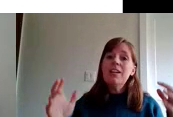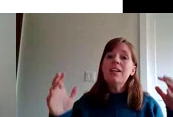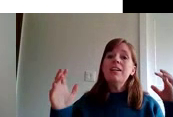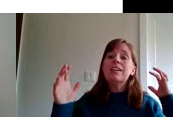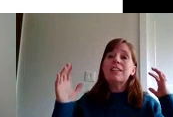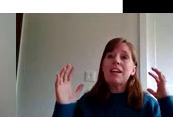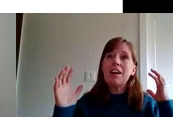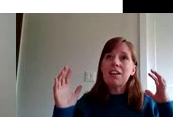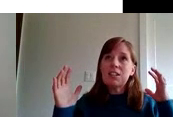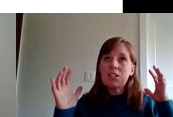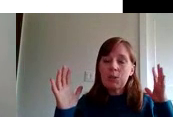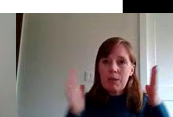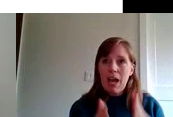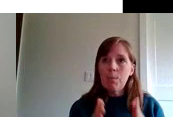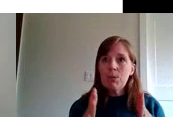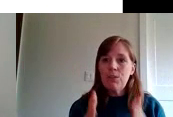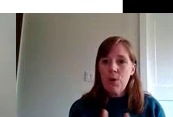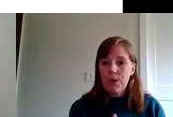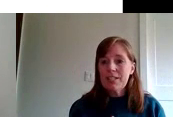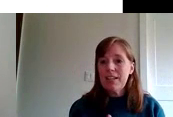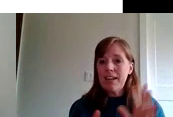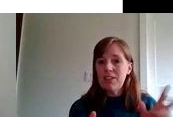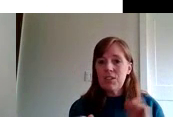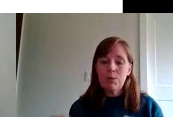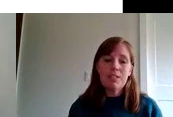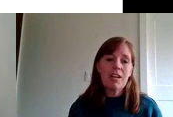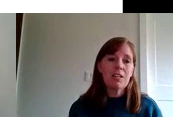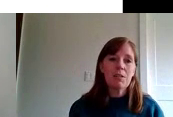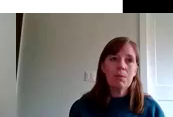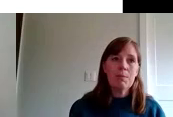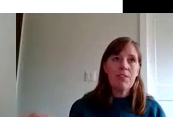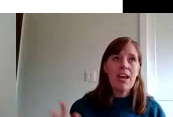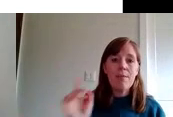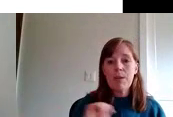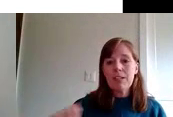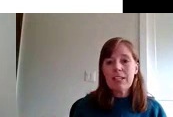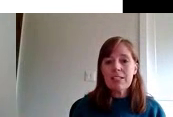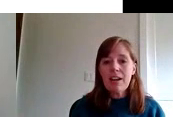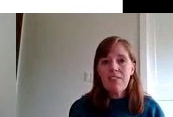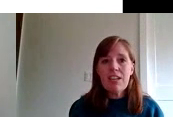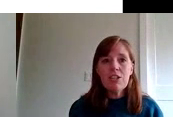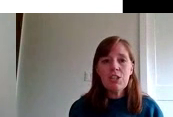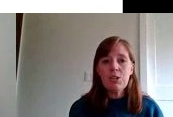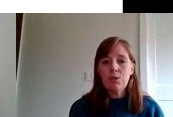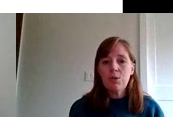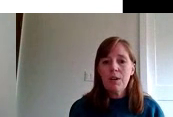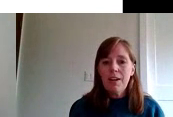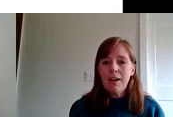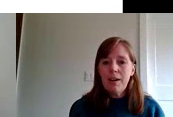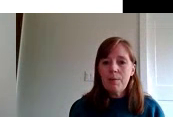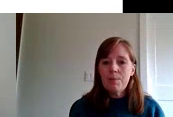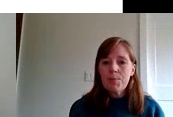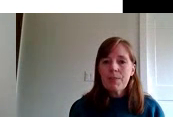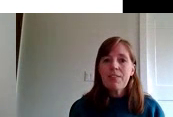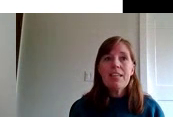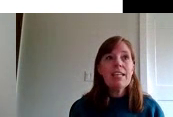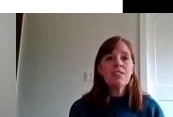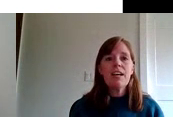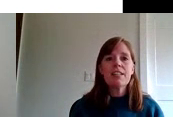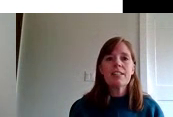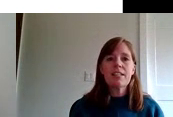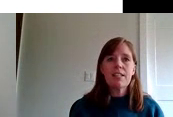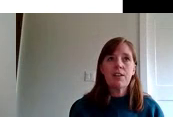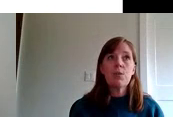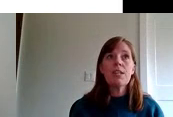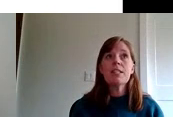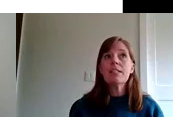easier to be able to focus? And so we can talk a little bit about that. But let's dive into the